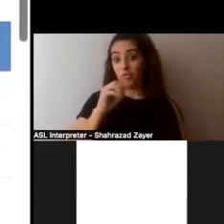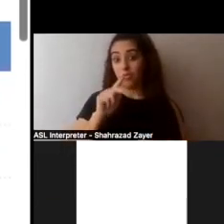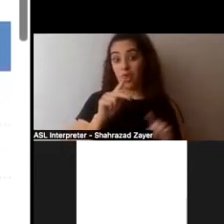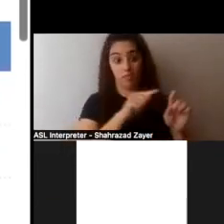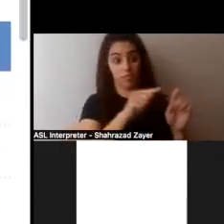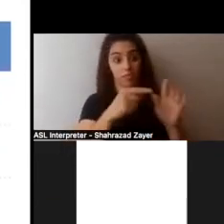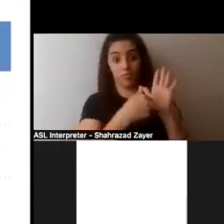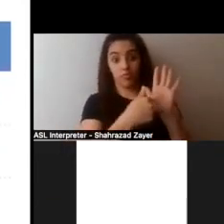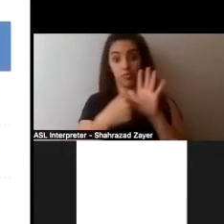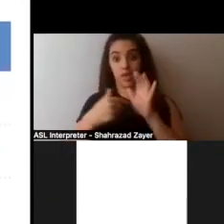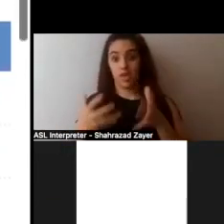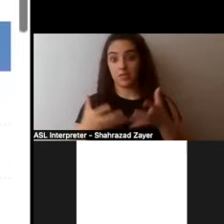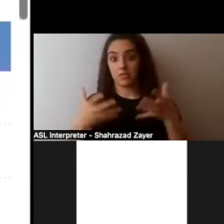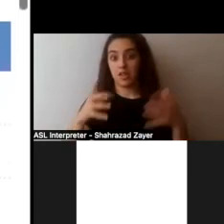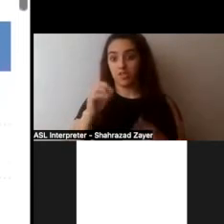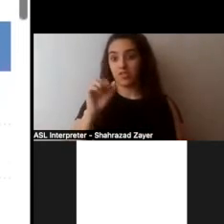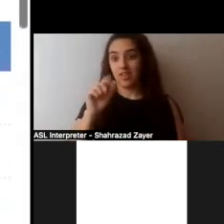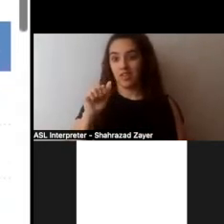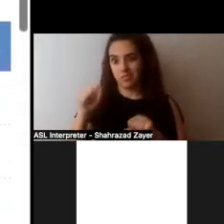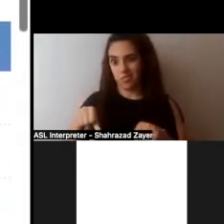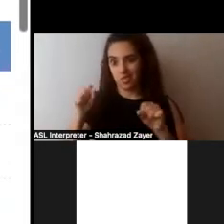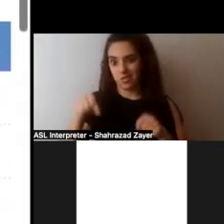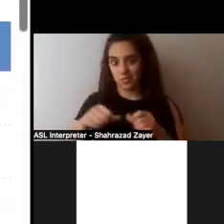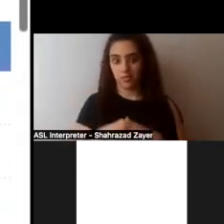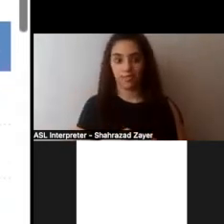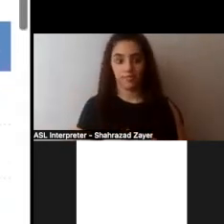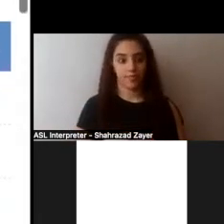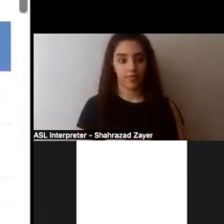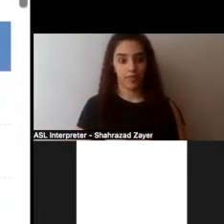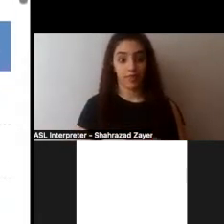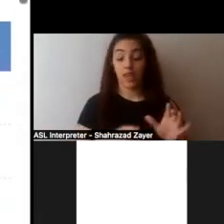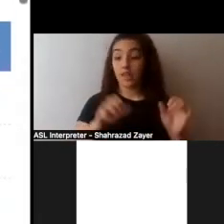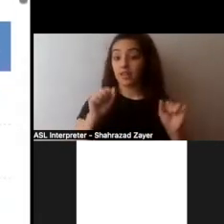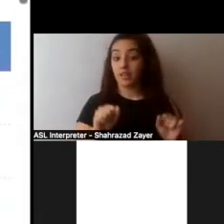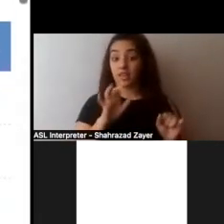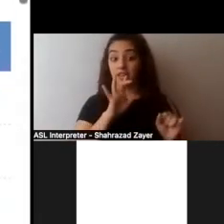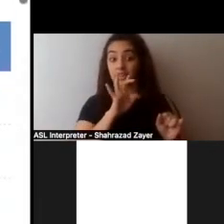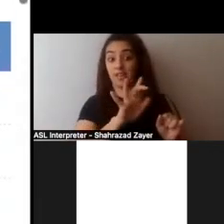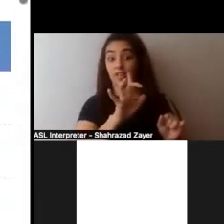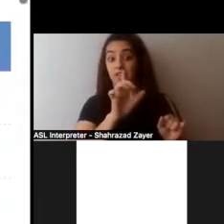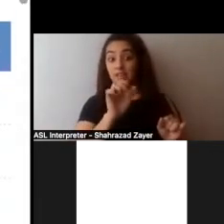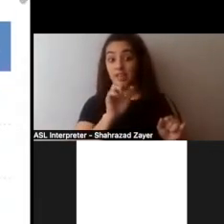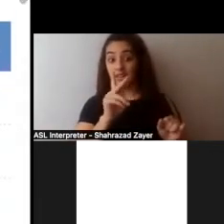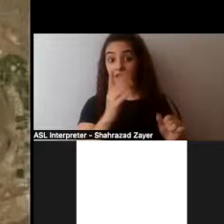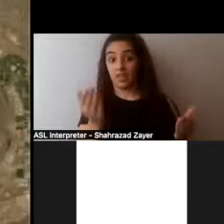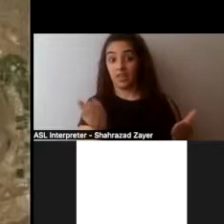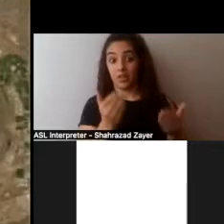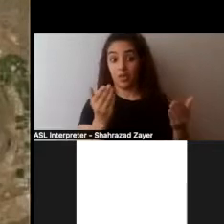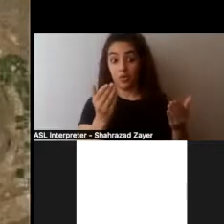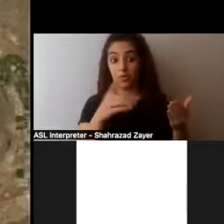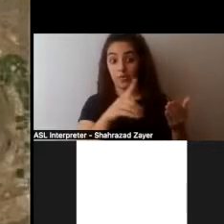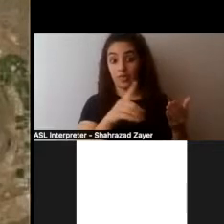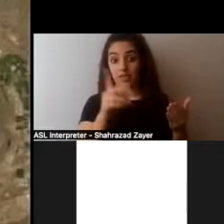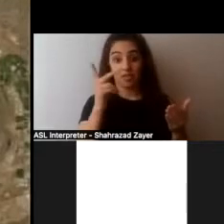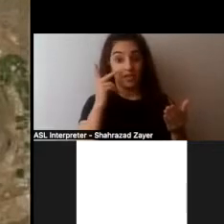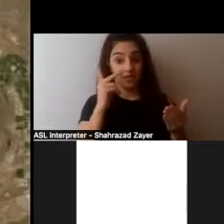can. And you can click using the link here or here to this interactive map.